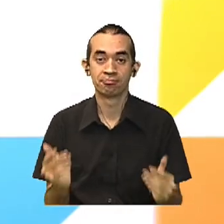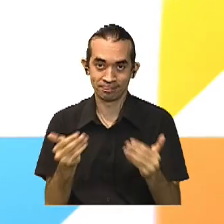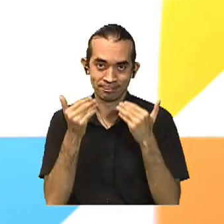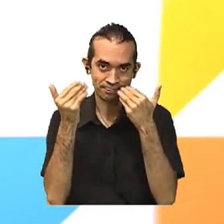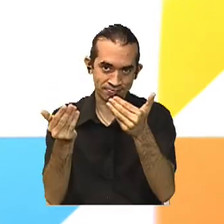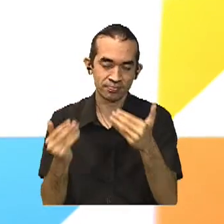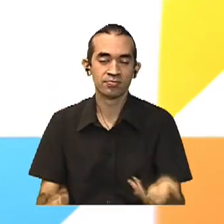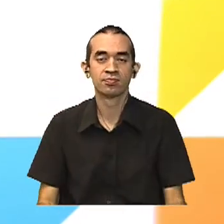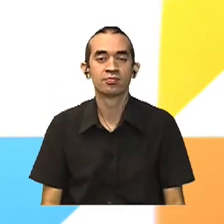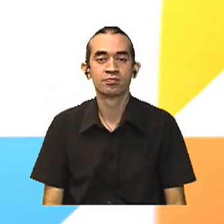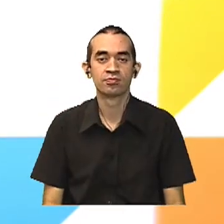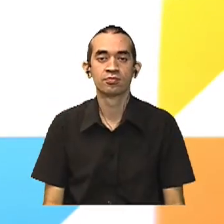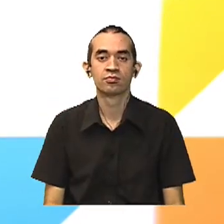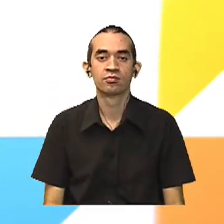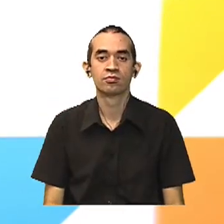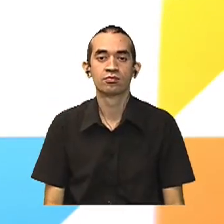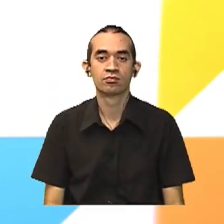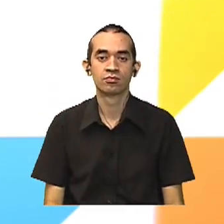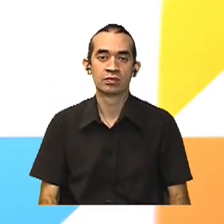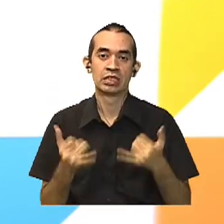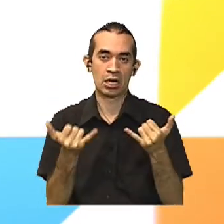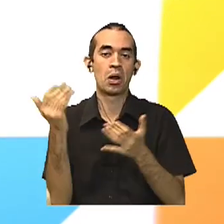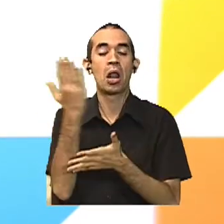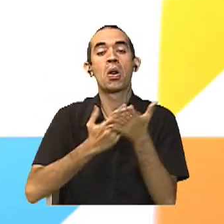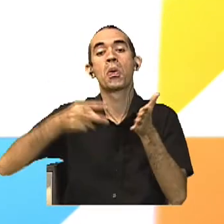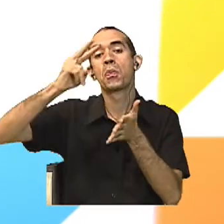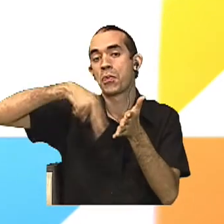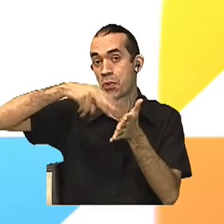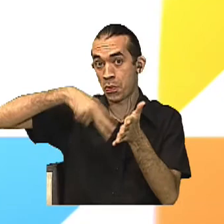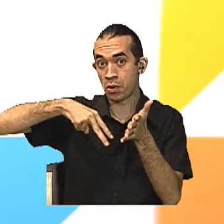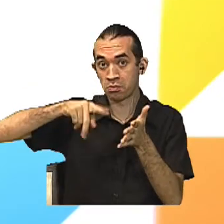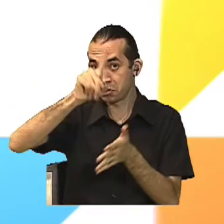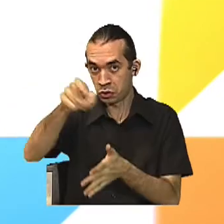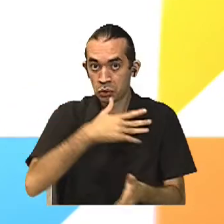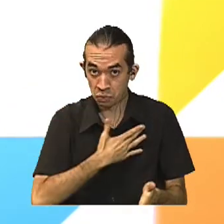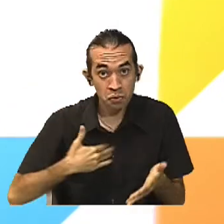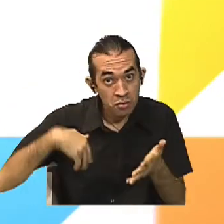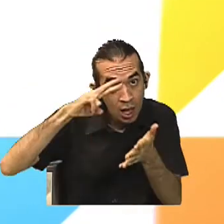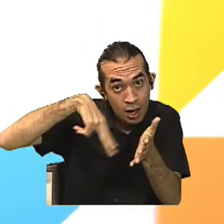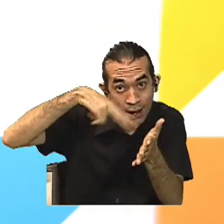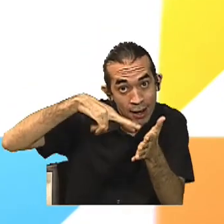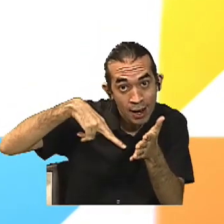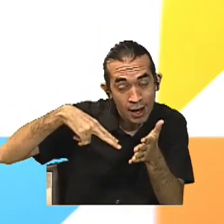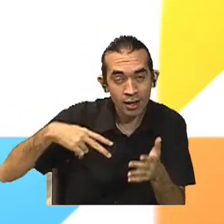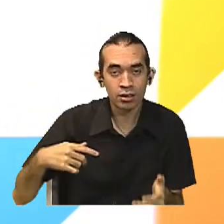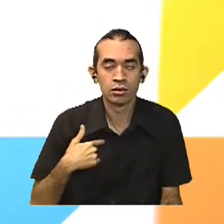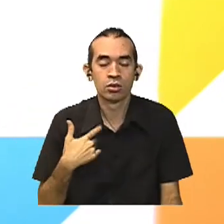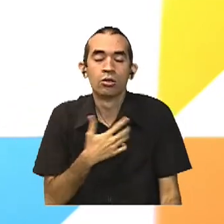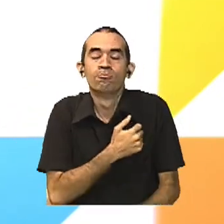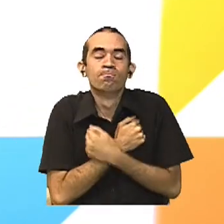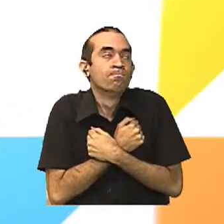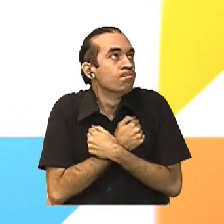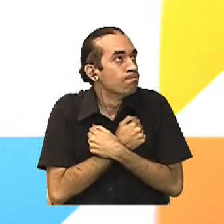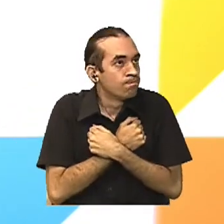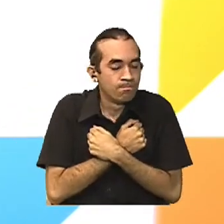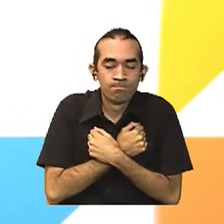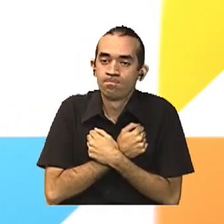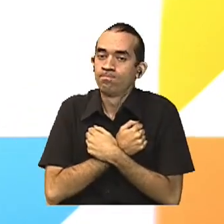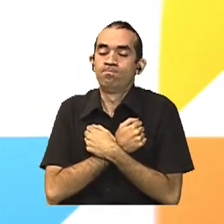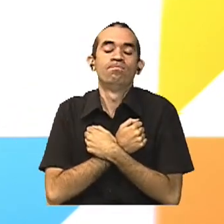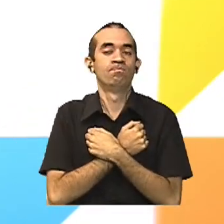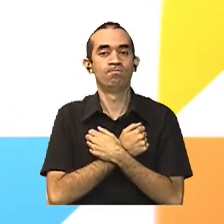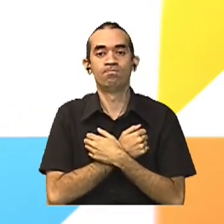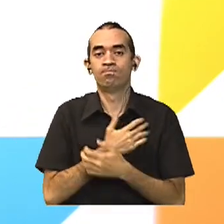It's time for some reading. Do you like reading? I love it. I